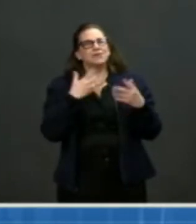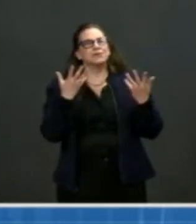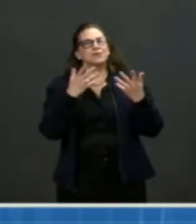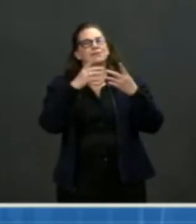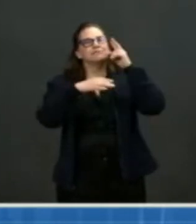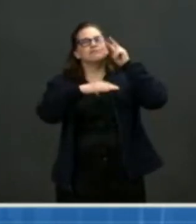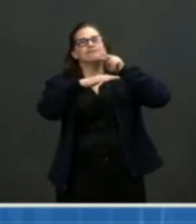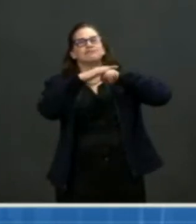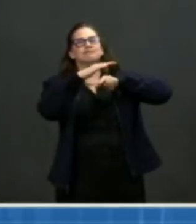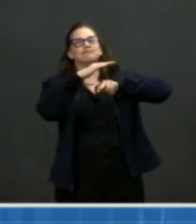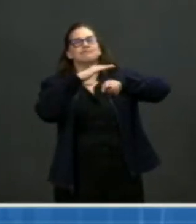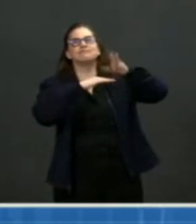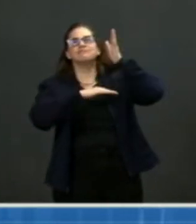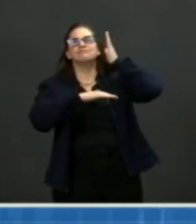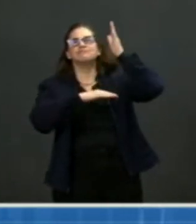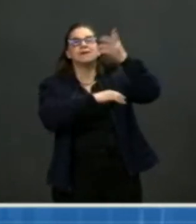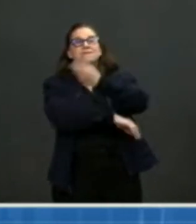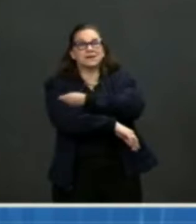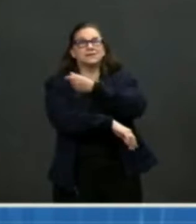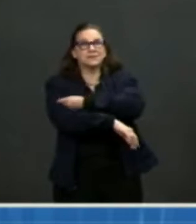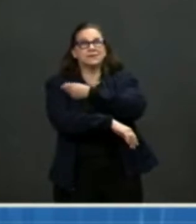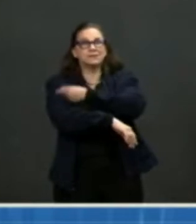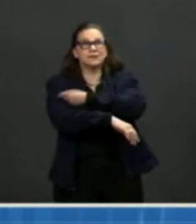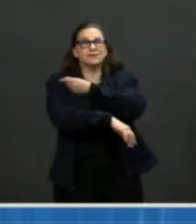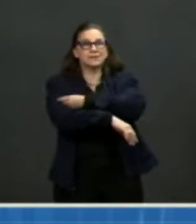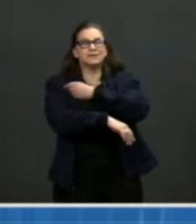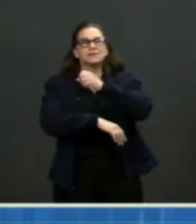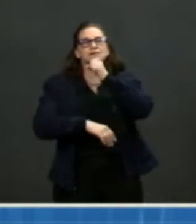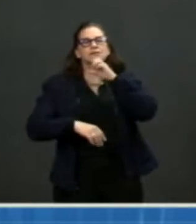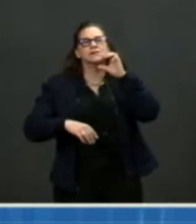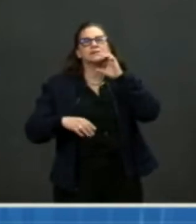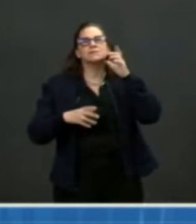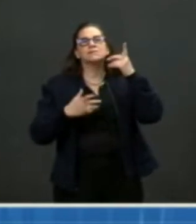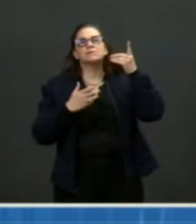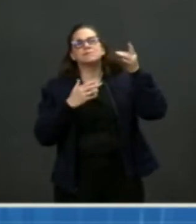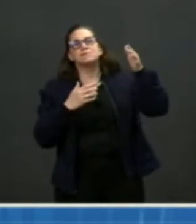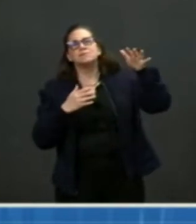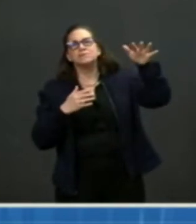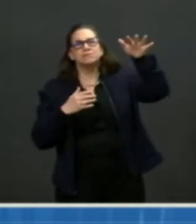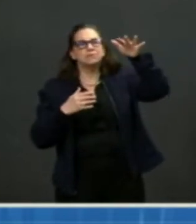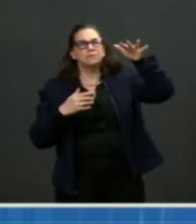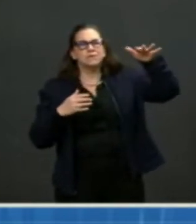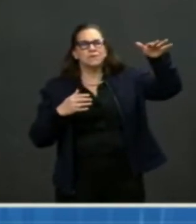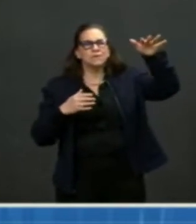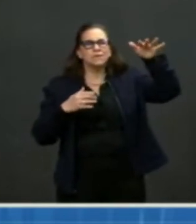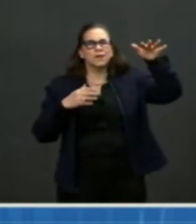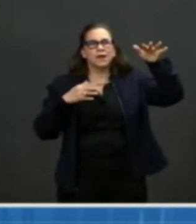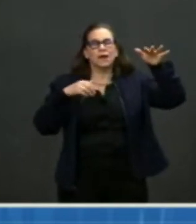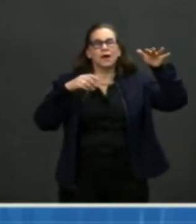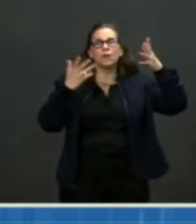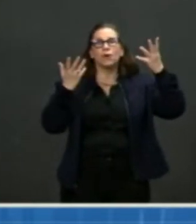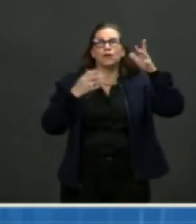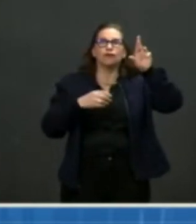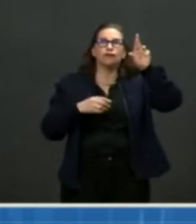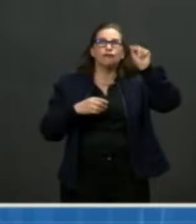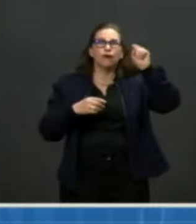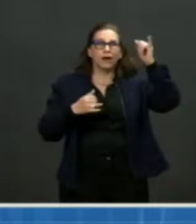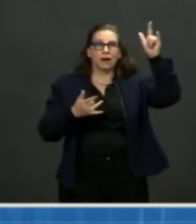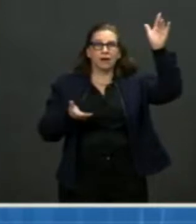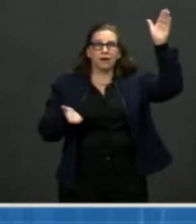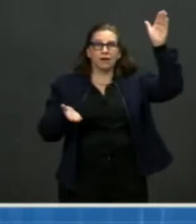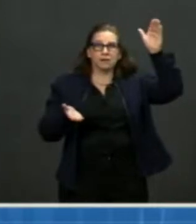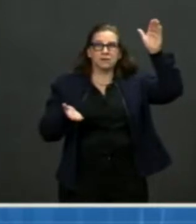elderly with regard to death rates versus the case rates. Are we going to see a much lower death rate overall